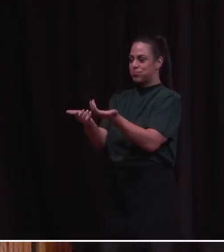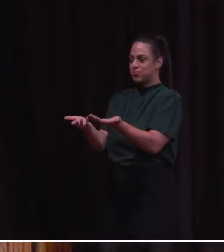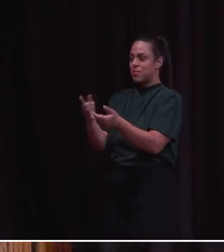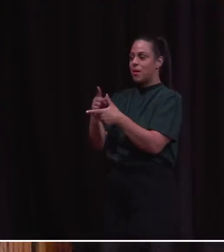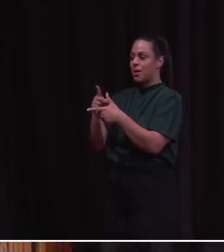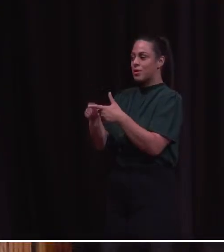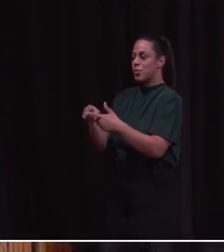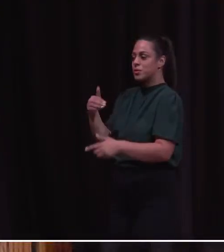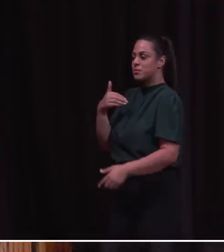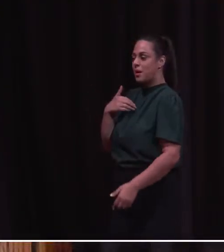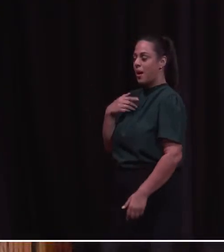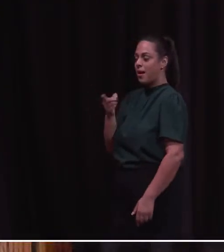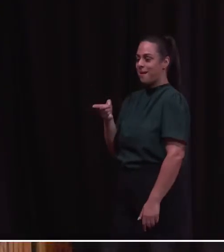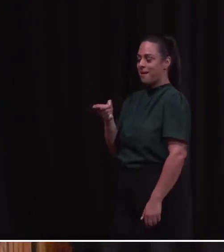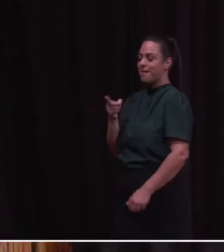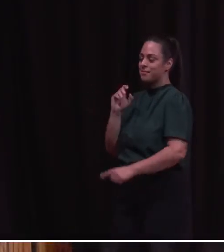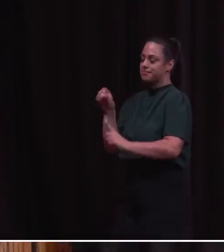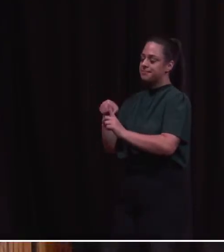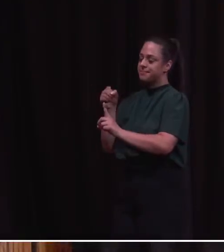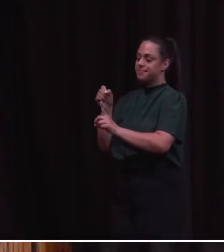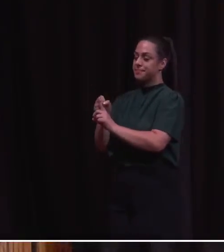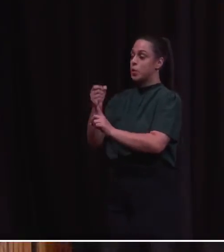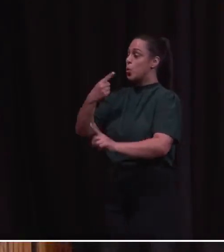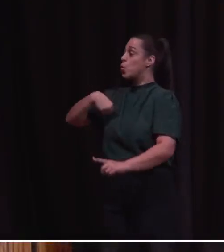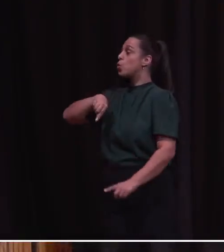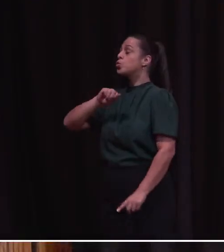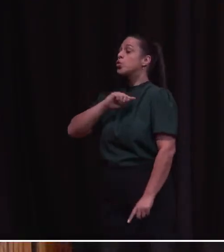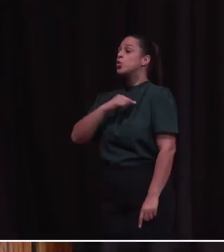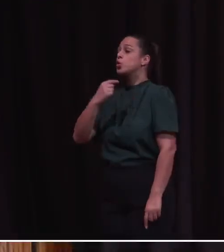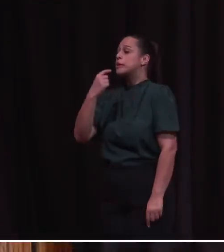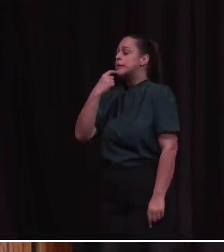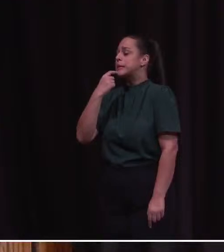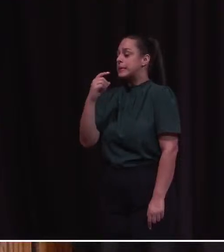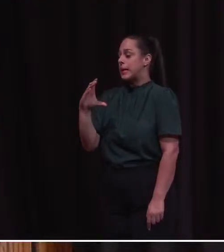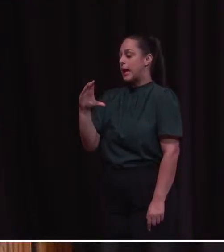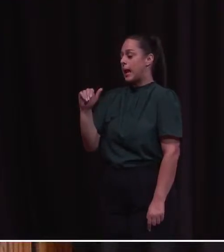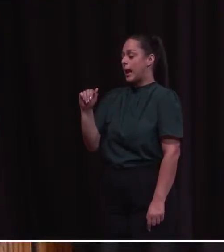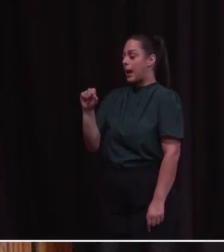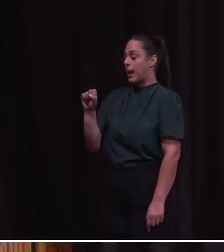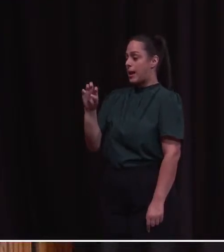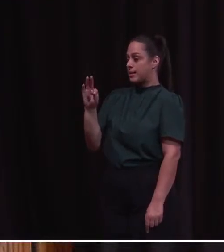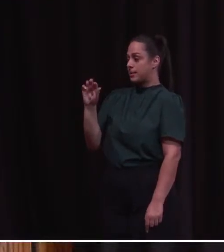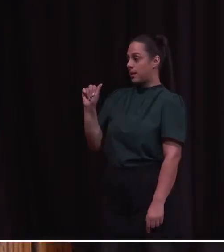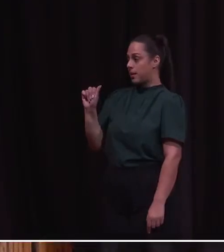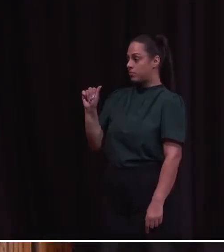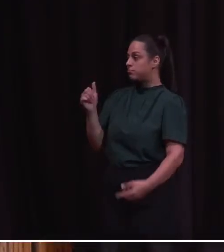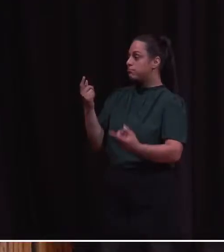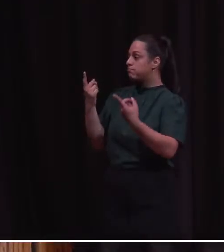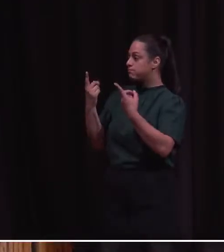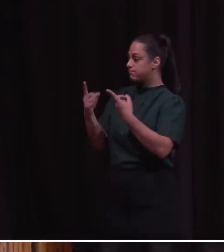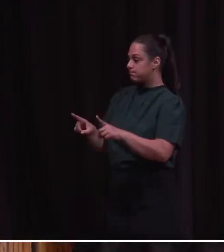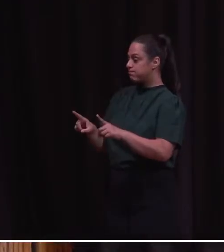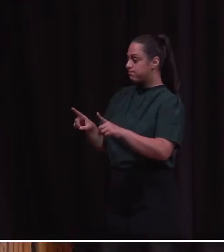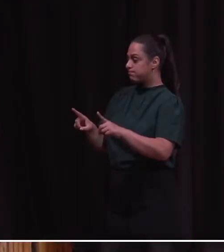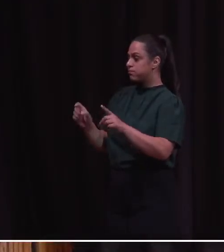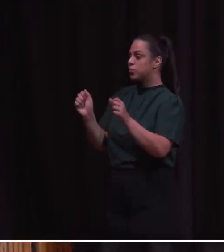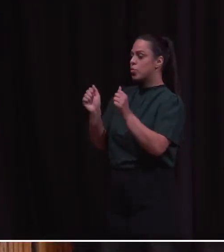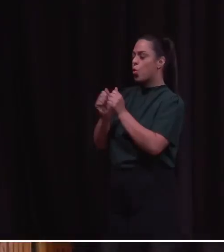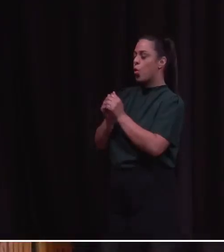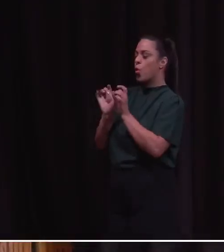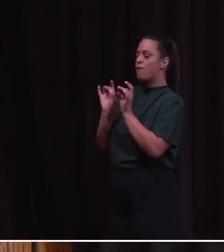quote here, Caster found herself at the intersection of genderphobia,